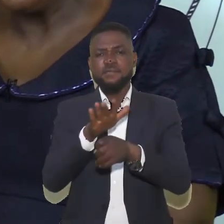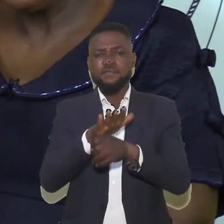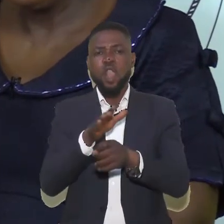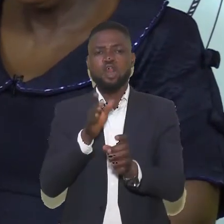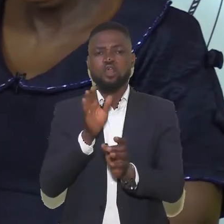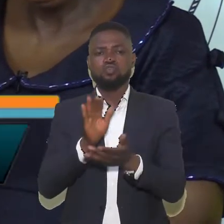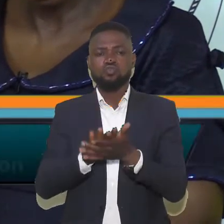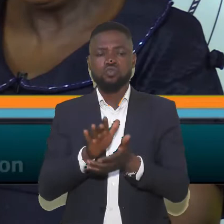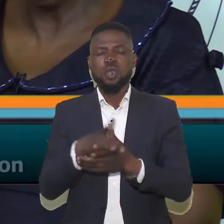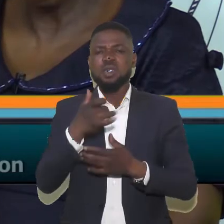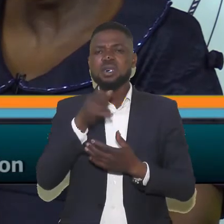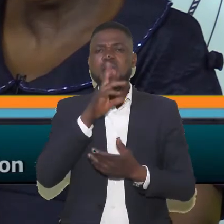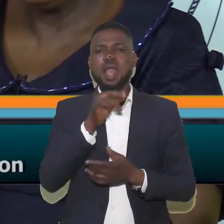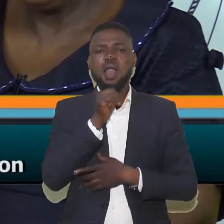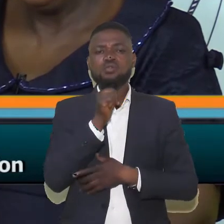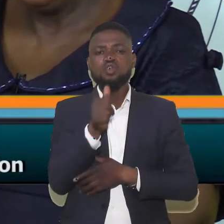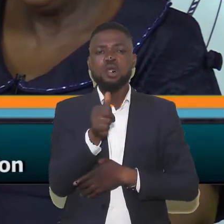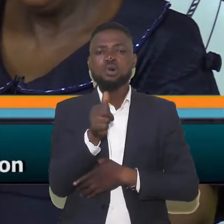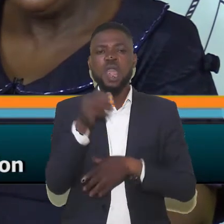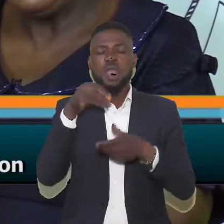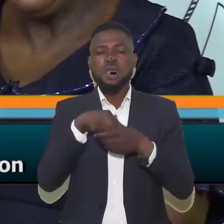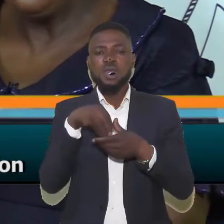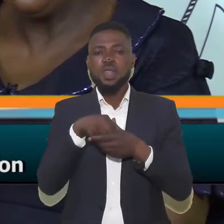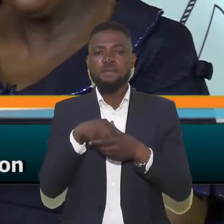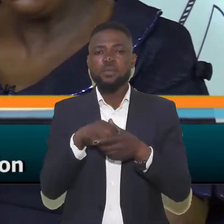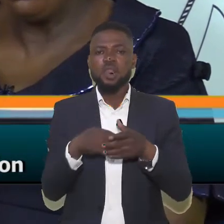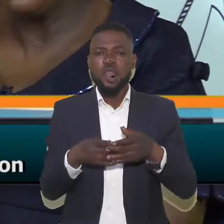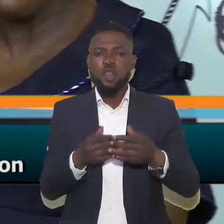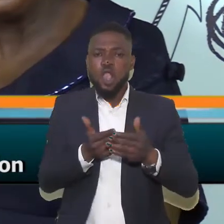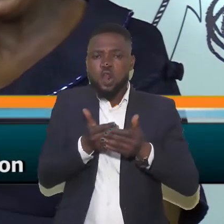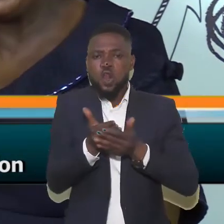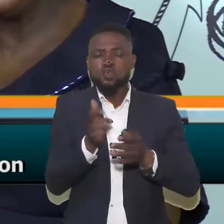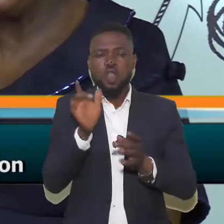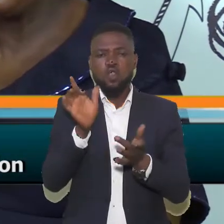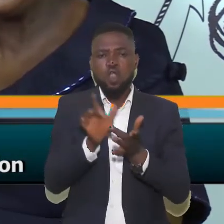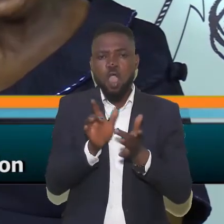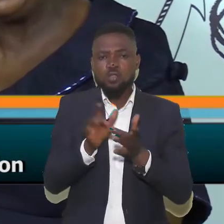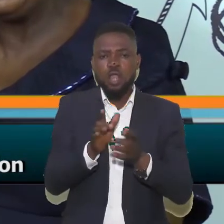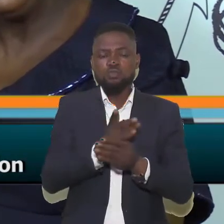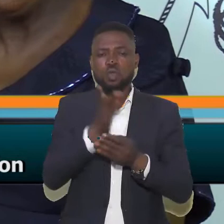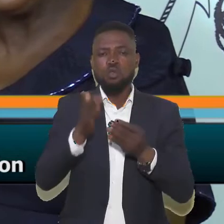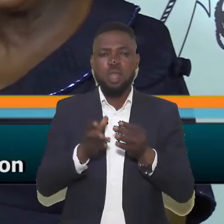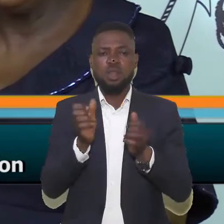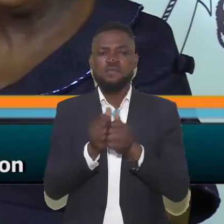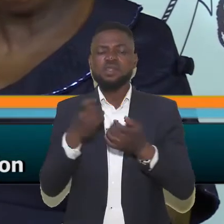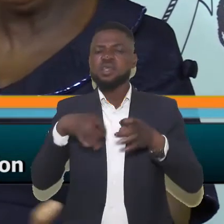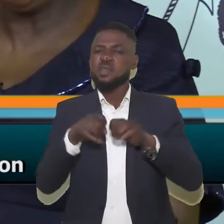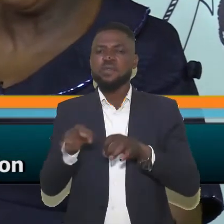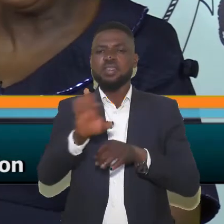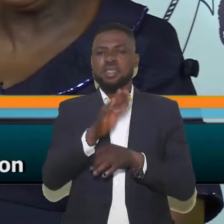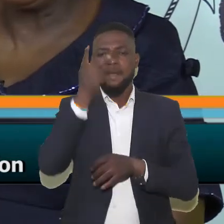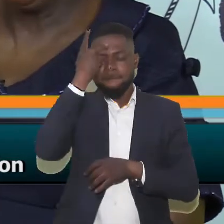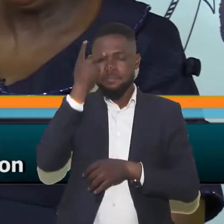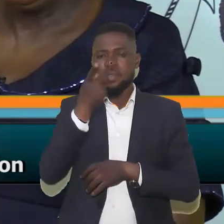school, they are not in close contact totally with even